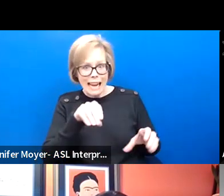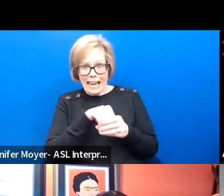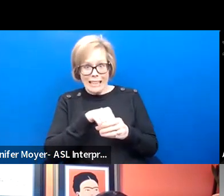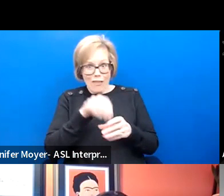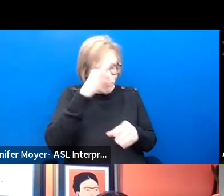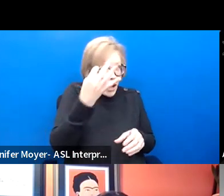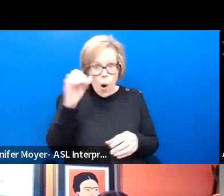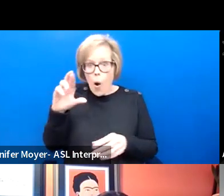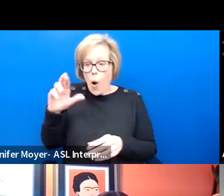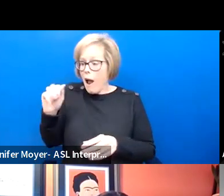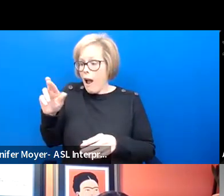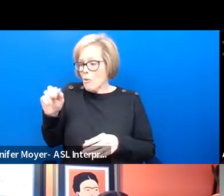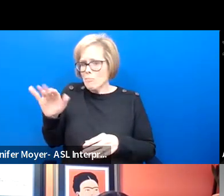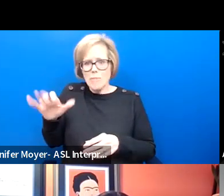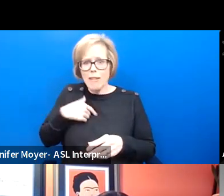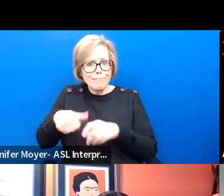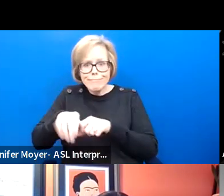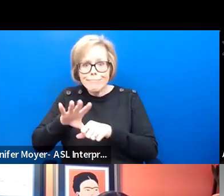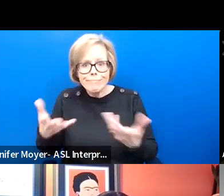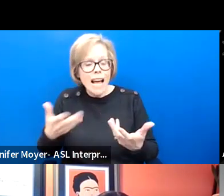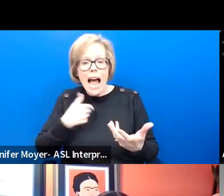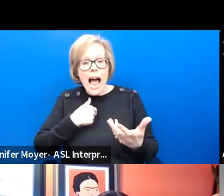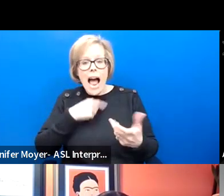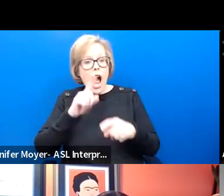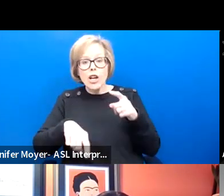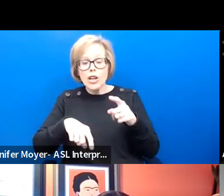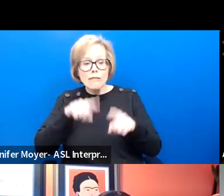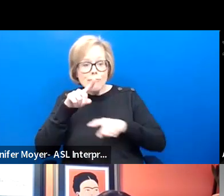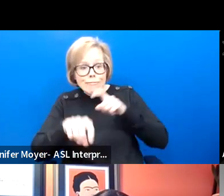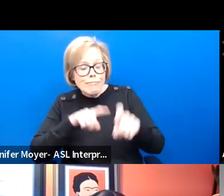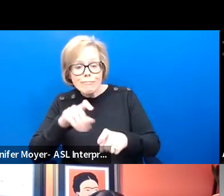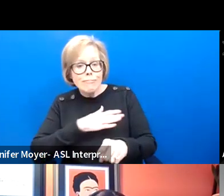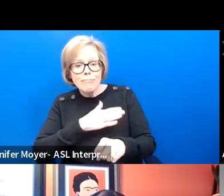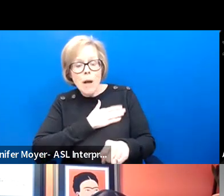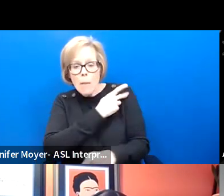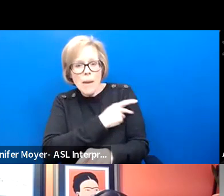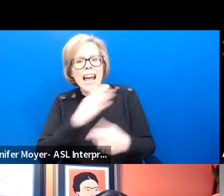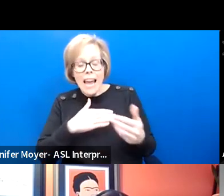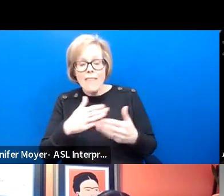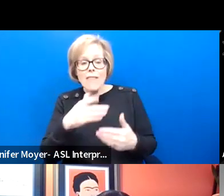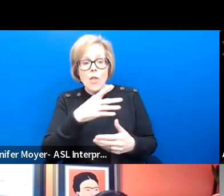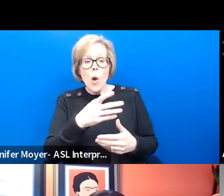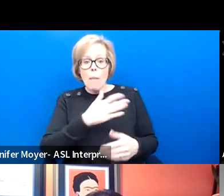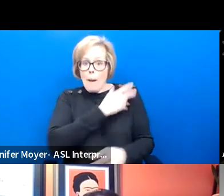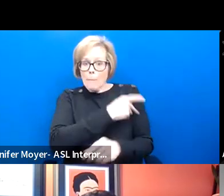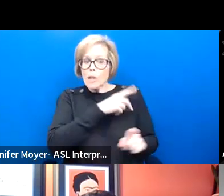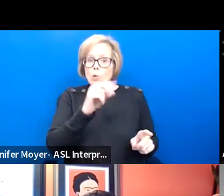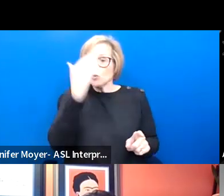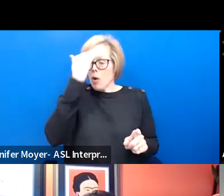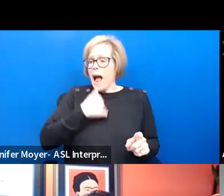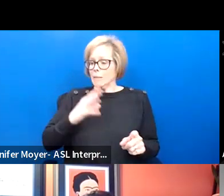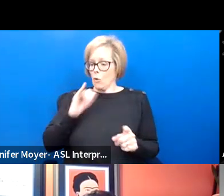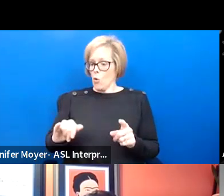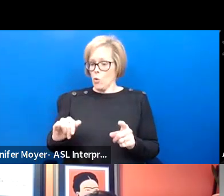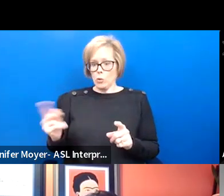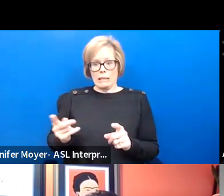Arabic. And so I do not conduct visits in those languages, even though my patients do know that I speak in those languages. And